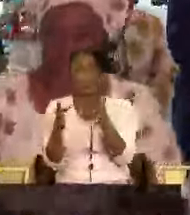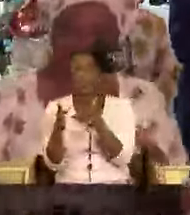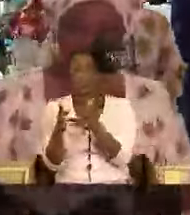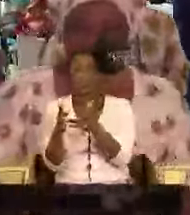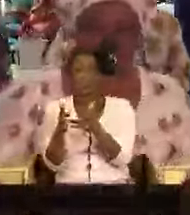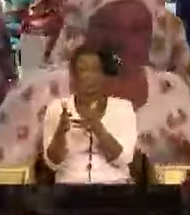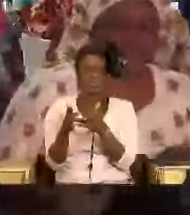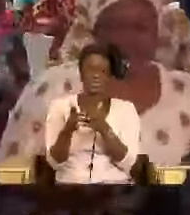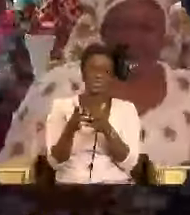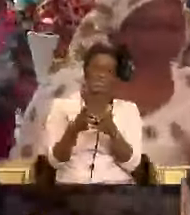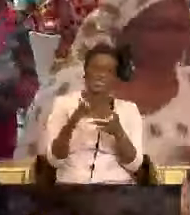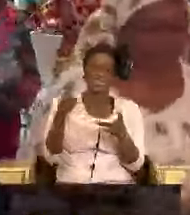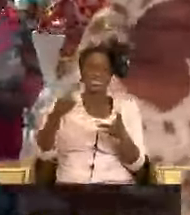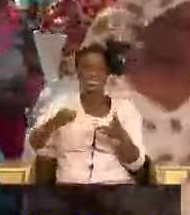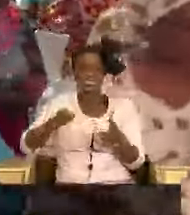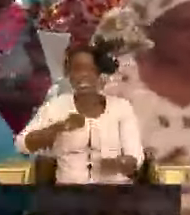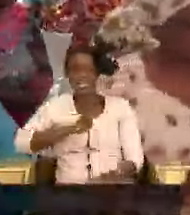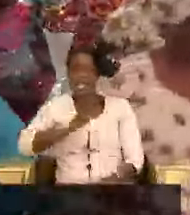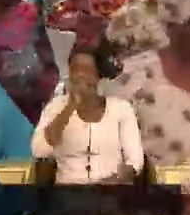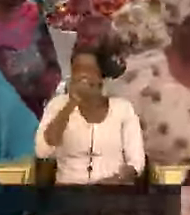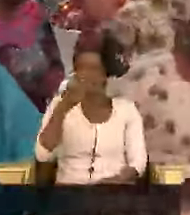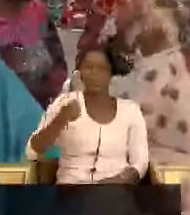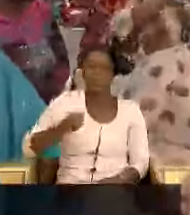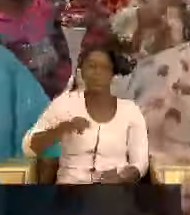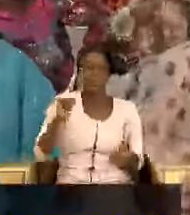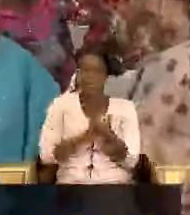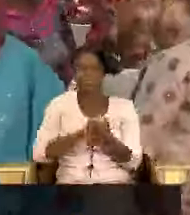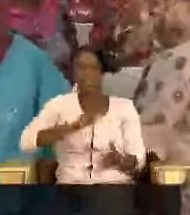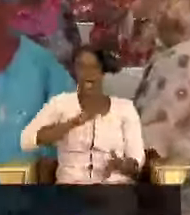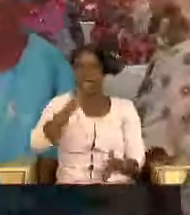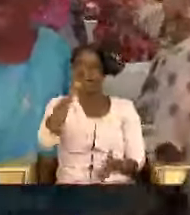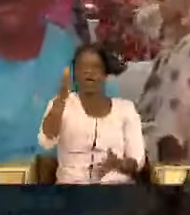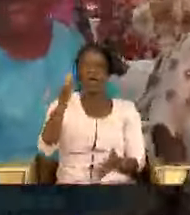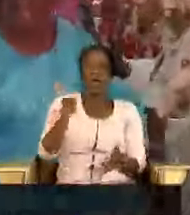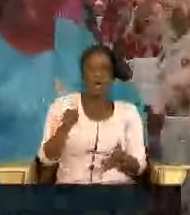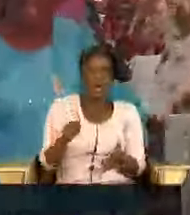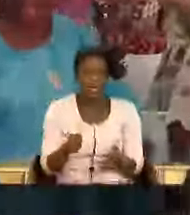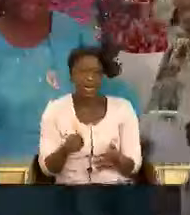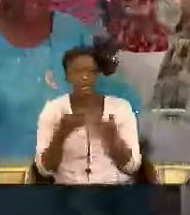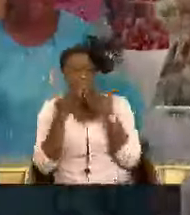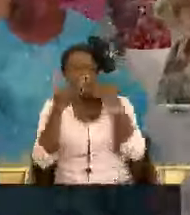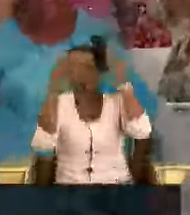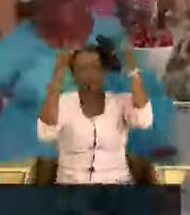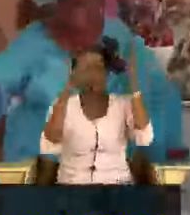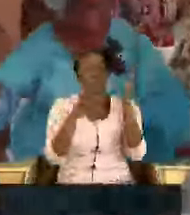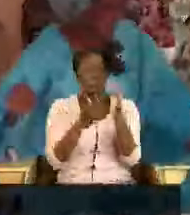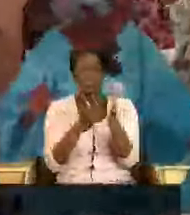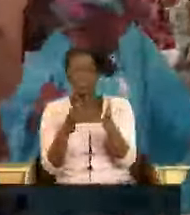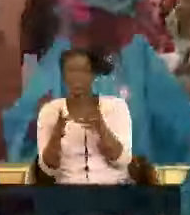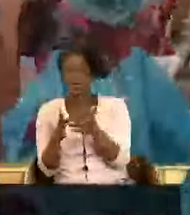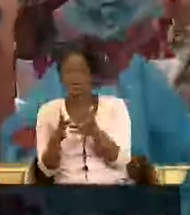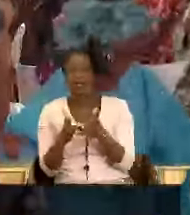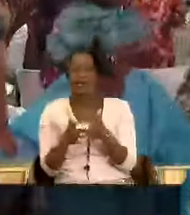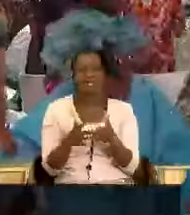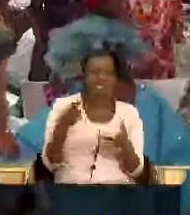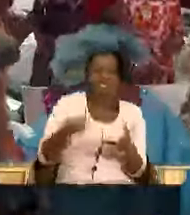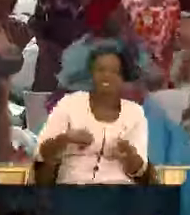am that I am the lily of the valley the lion of the tribe of Judah the BAL of Gilead your